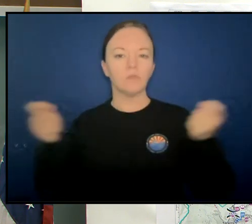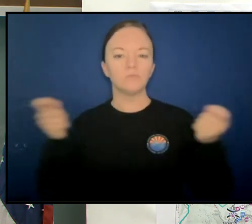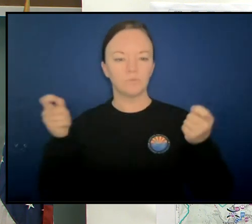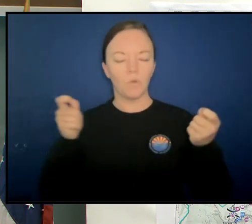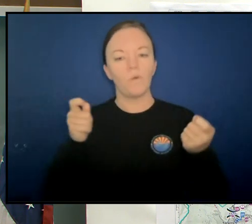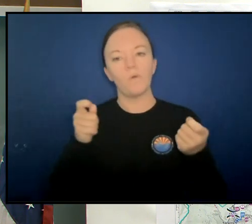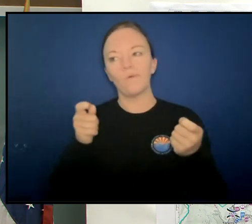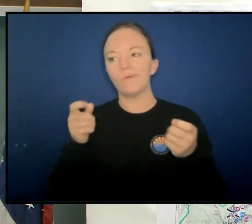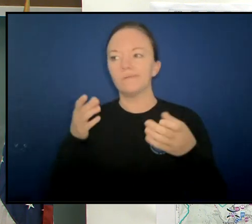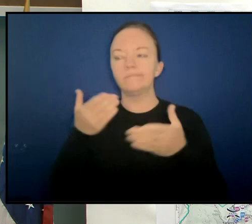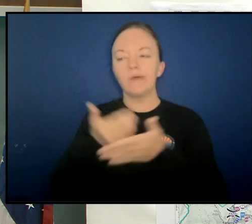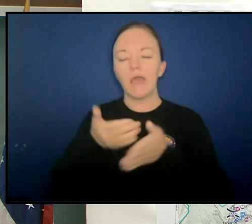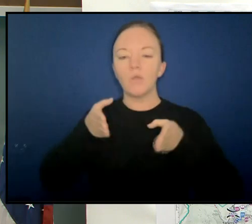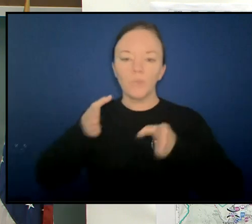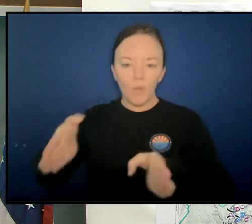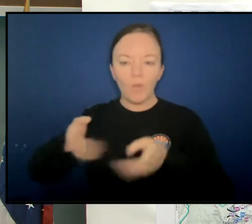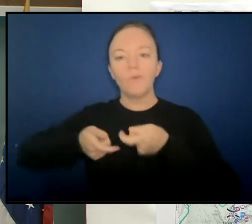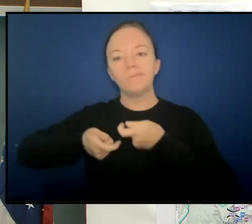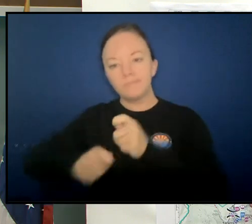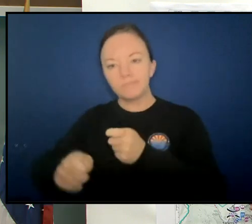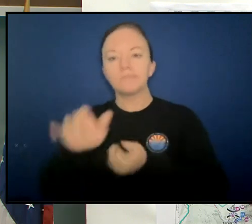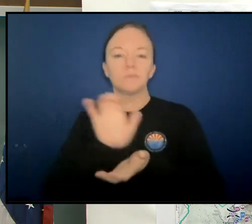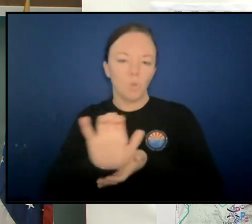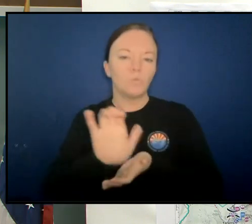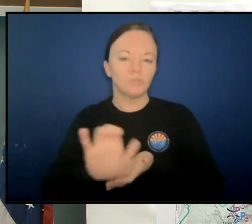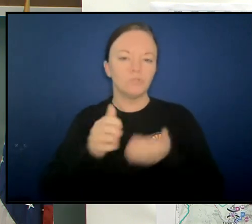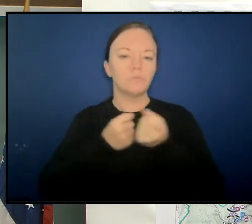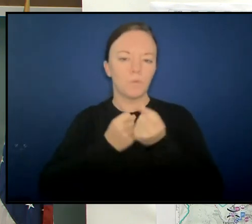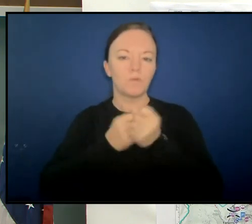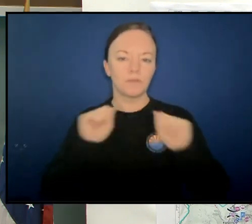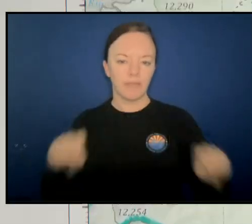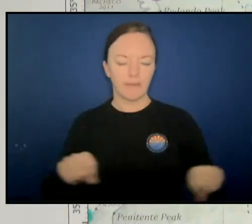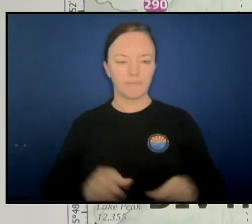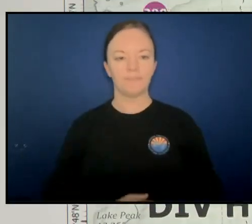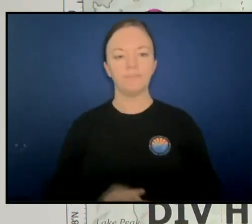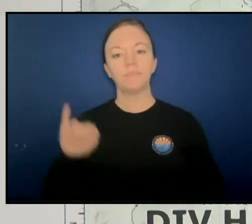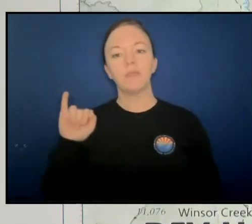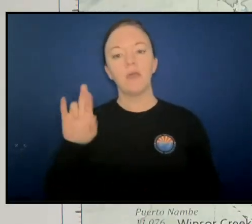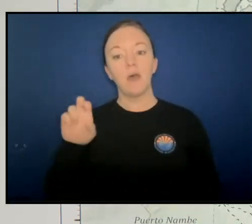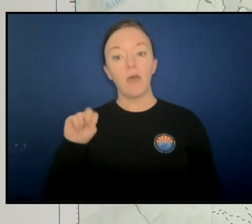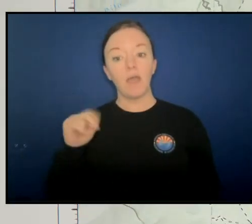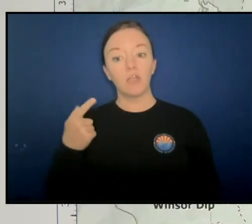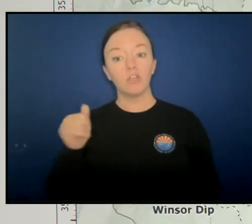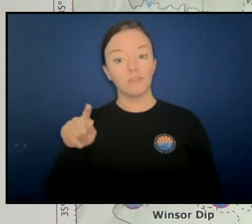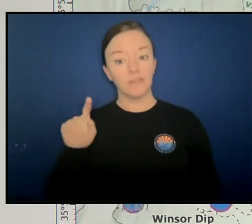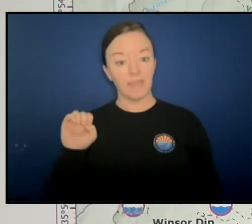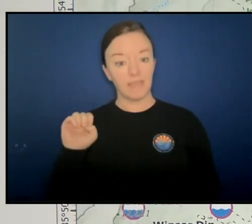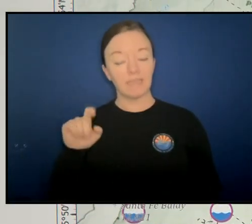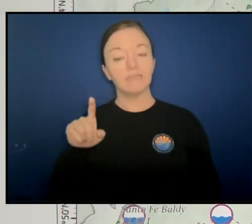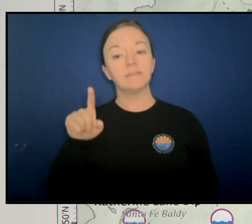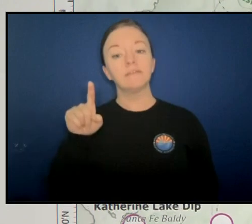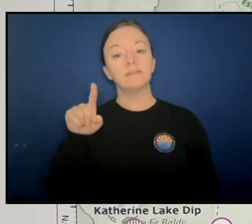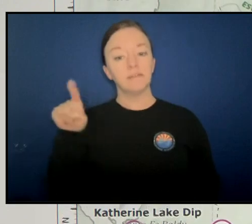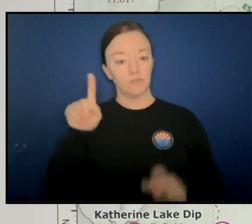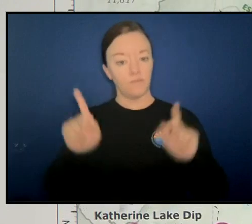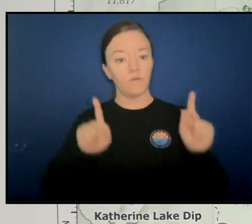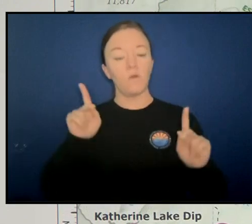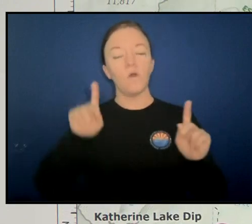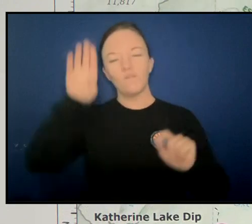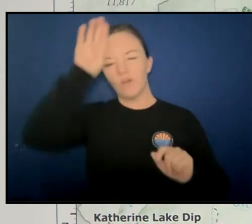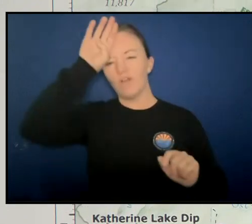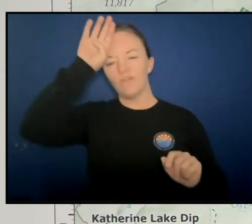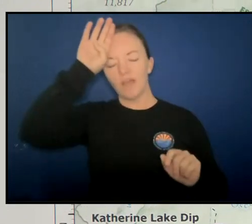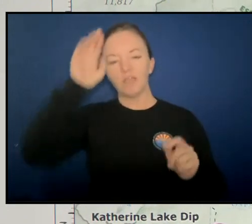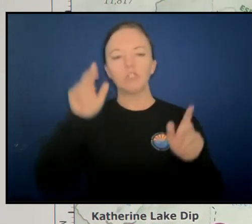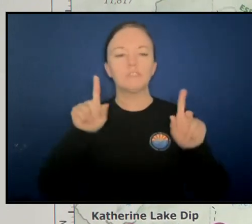roads, dozer lines, or hand lines. So coming up into the Iron Gate, those folks are continuing to test the hose